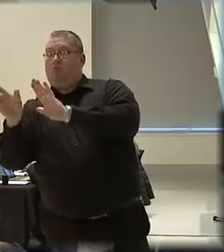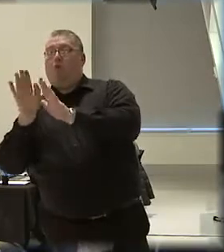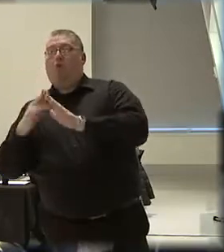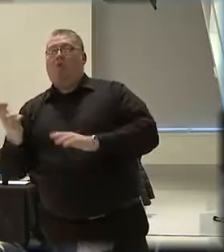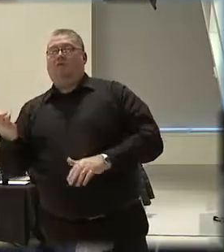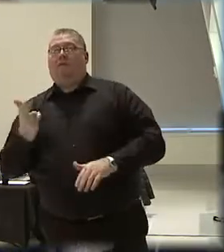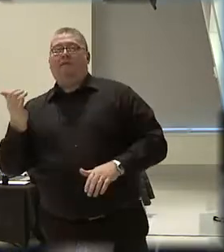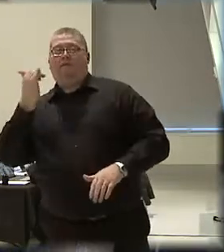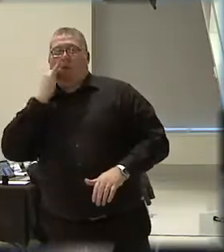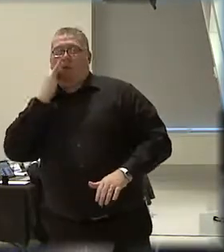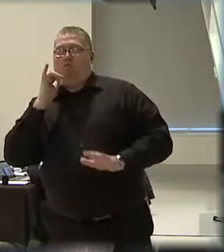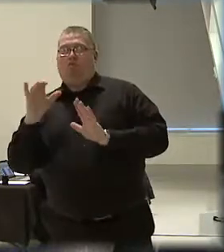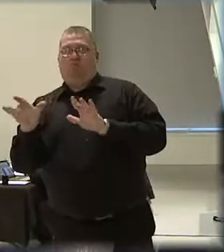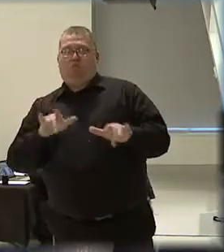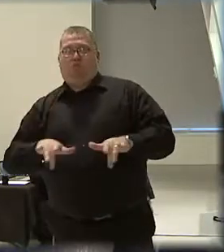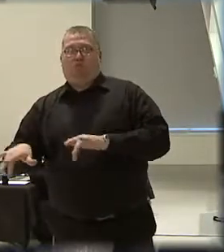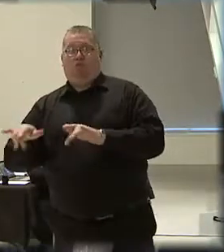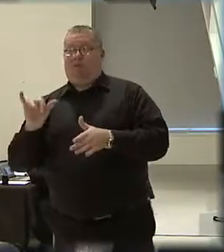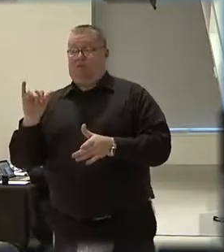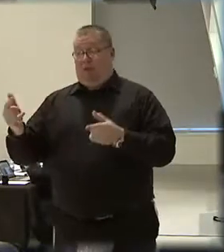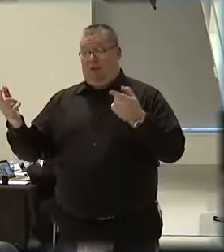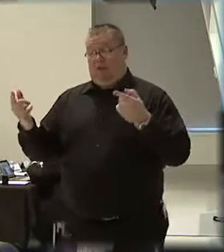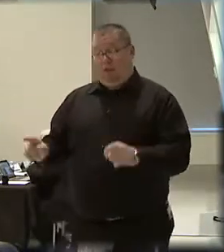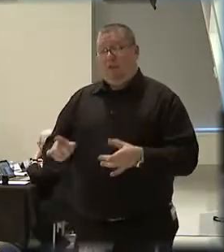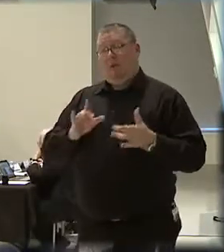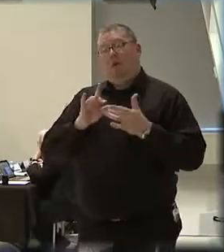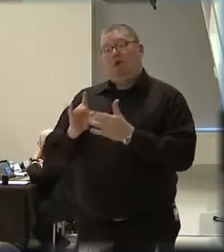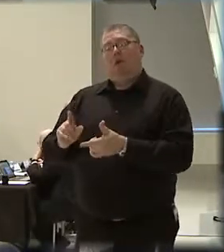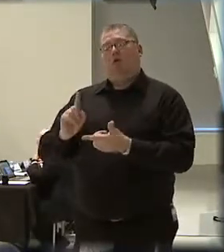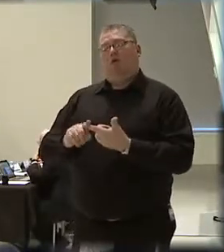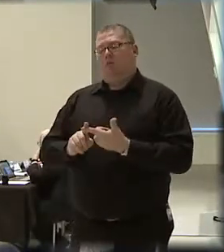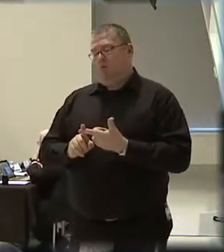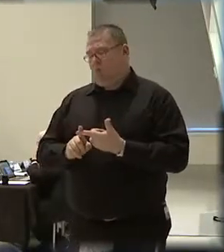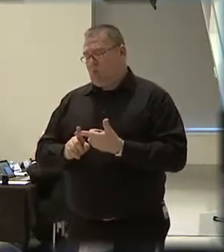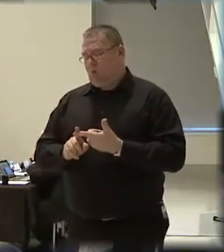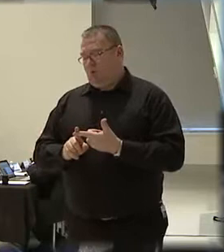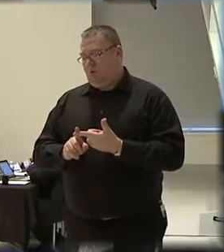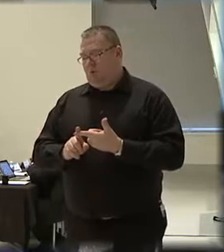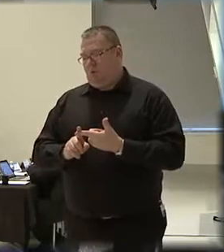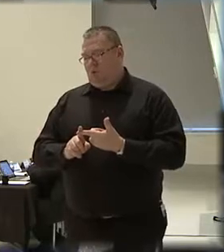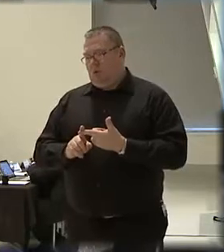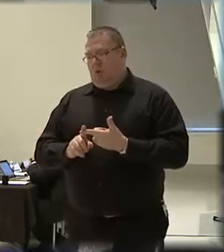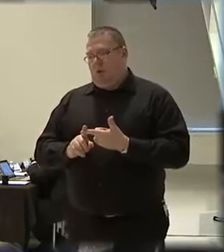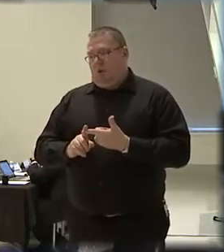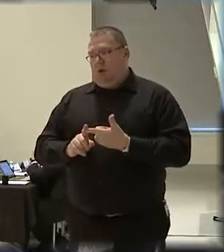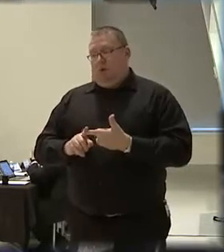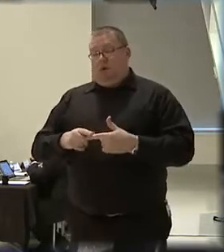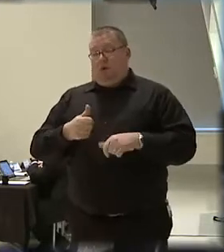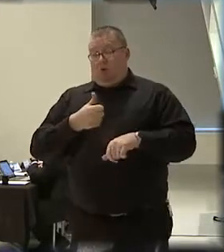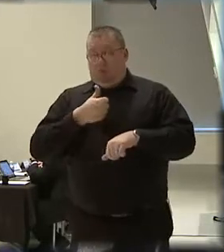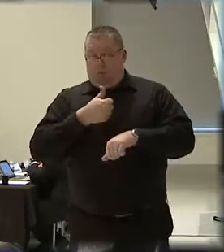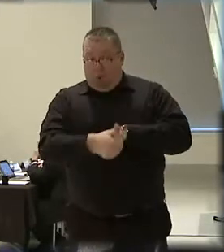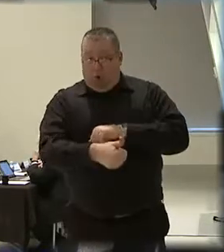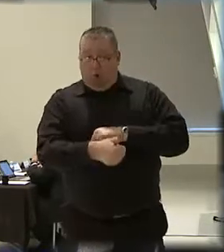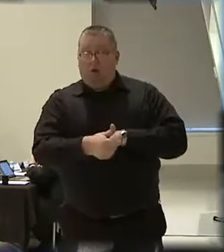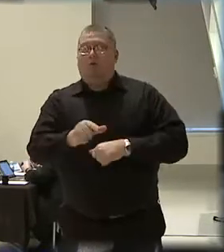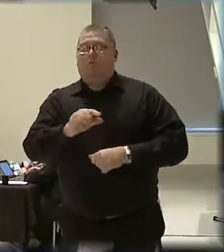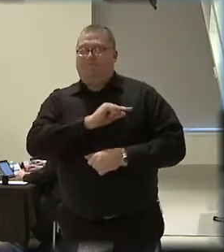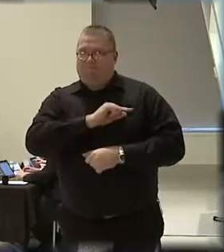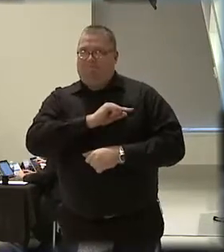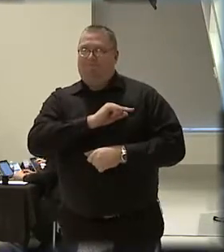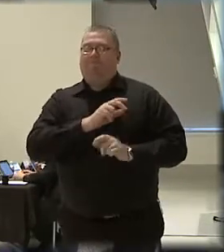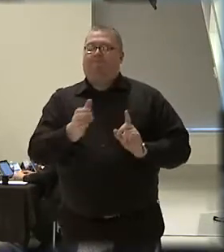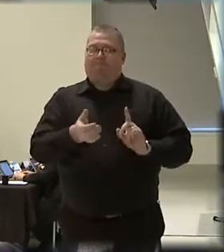phone footage. This incident led to the arrest, prosecution, and conviction of that officer.